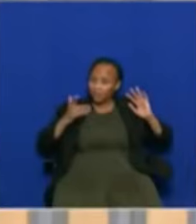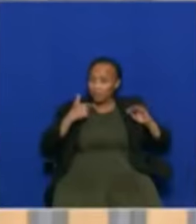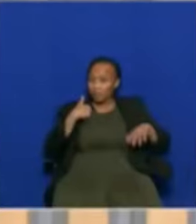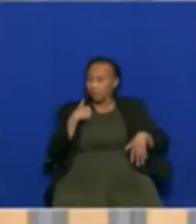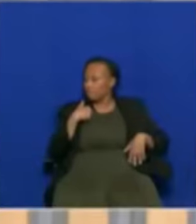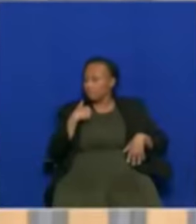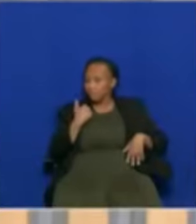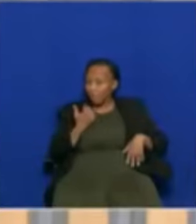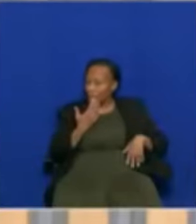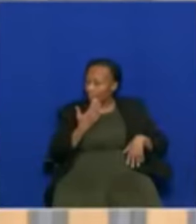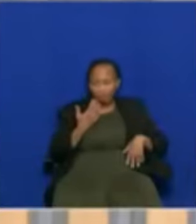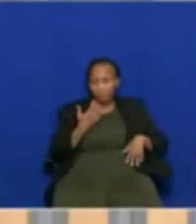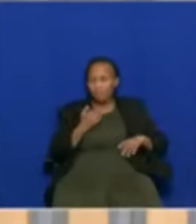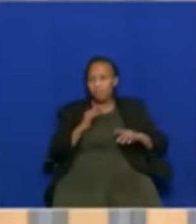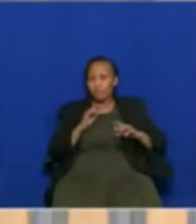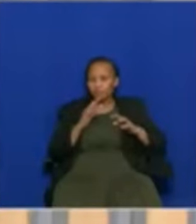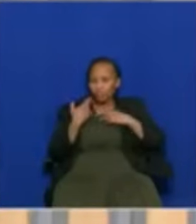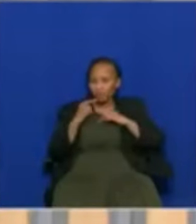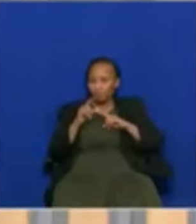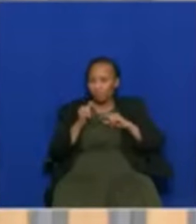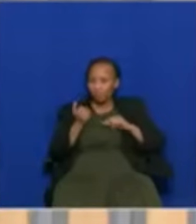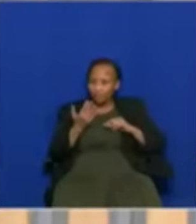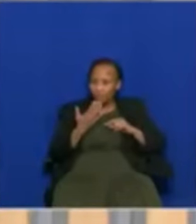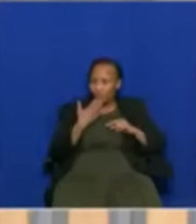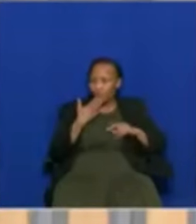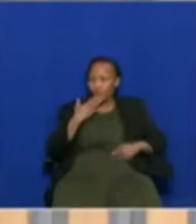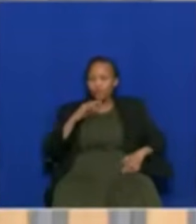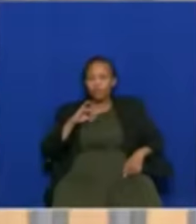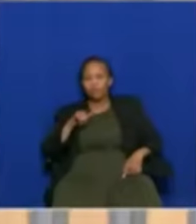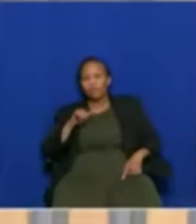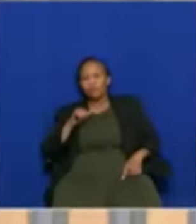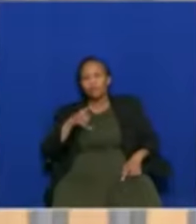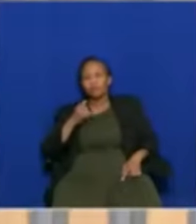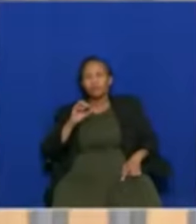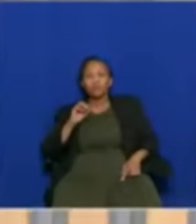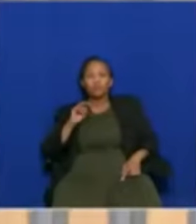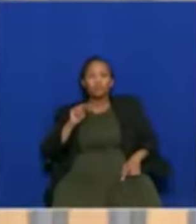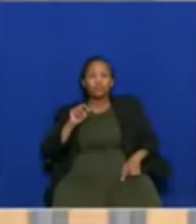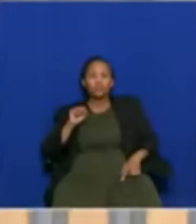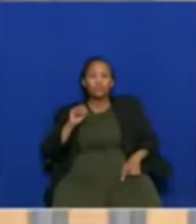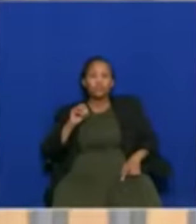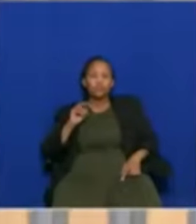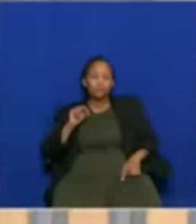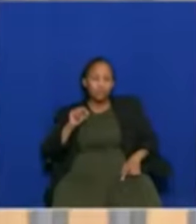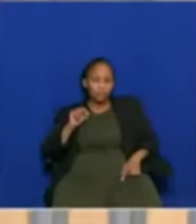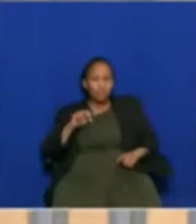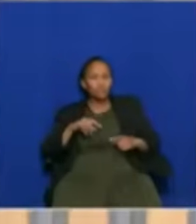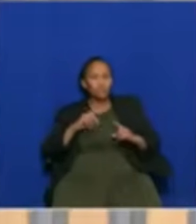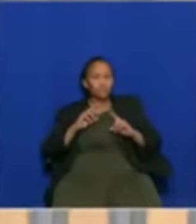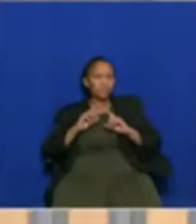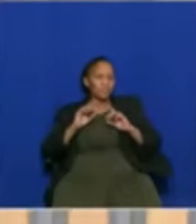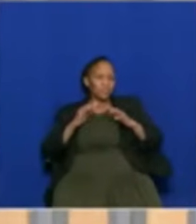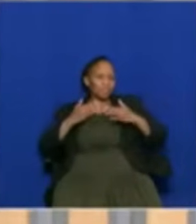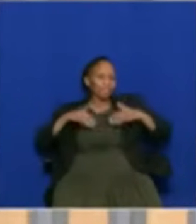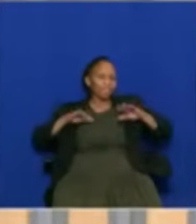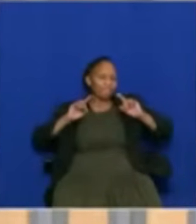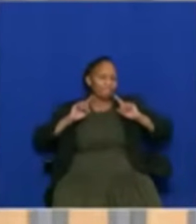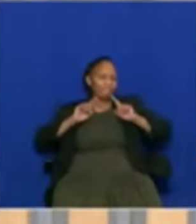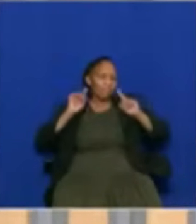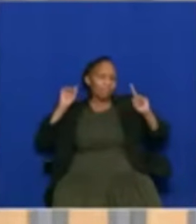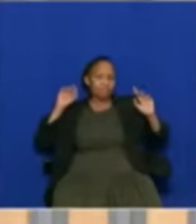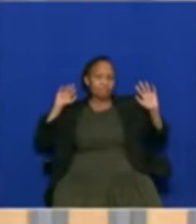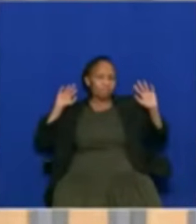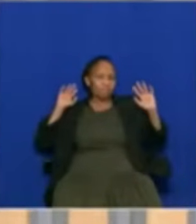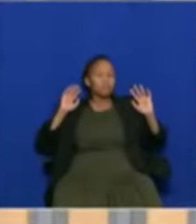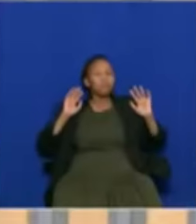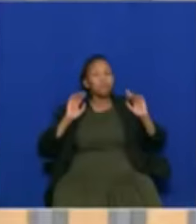So again, distancing yourself, but in a slightly different context now. My question is, but can you do